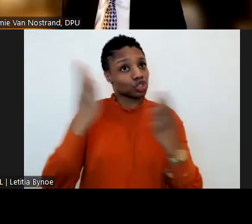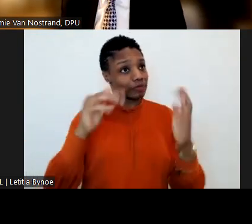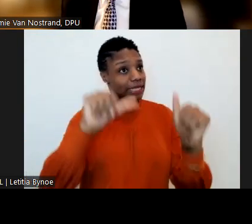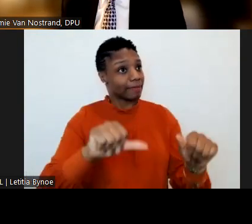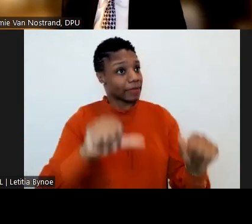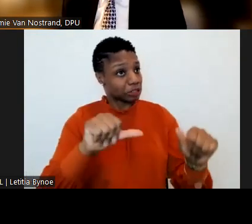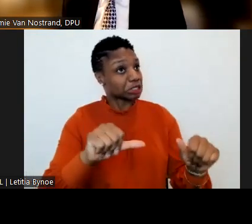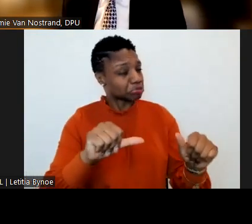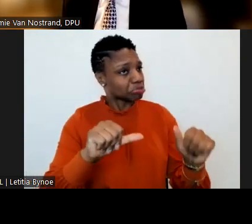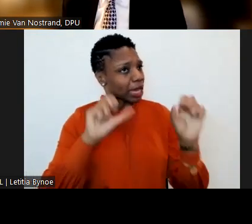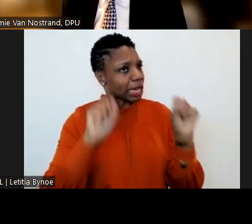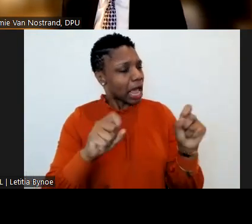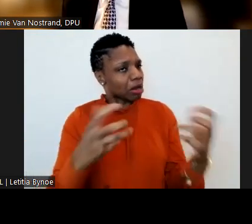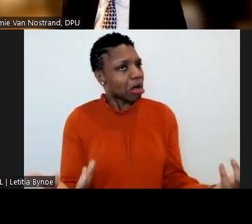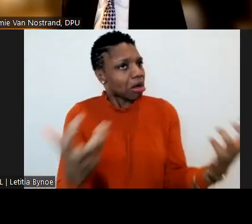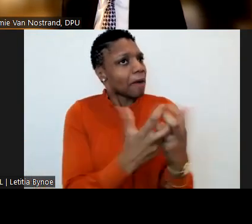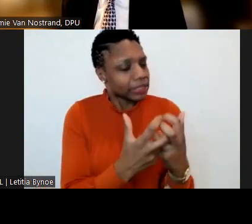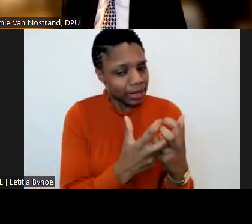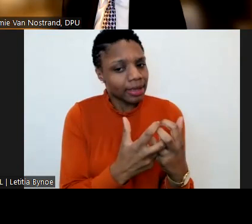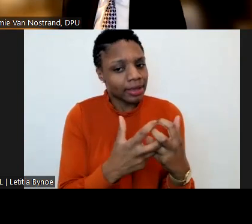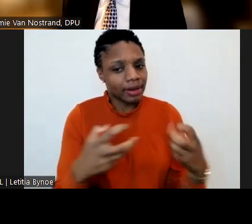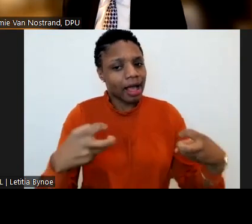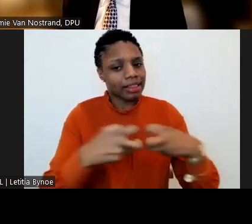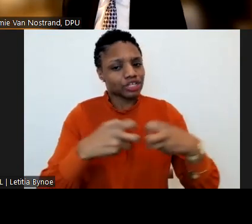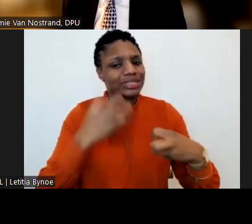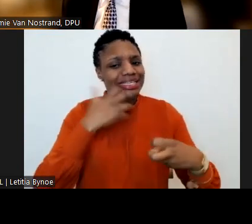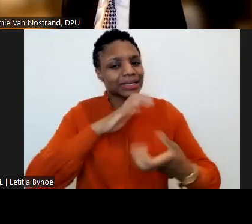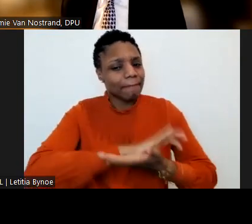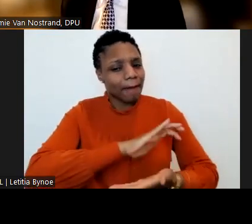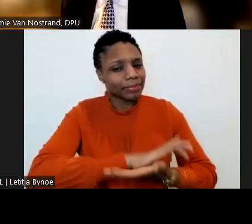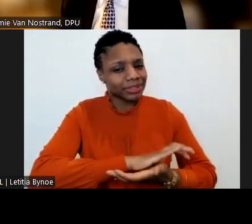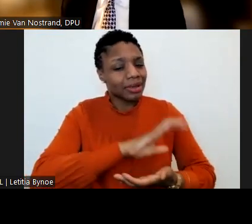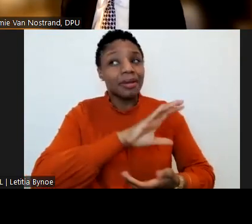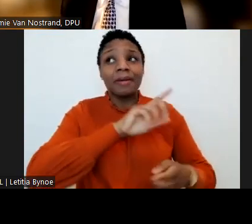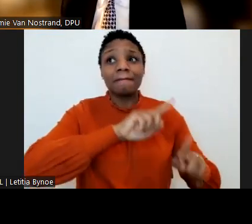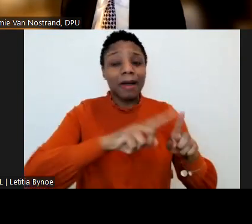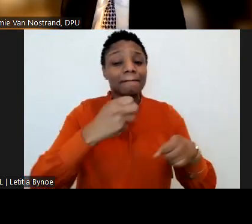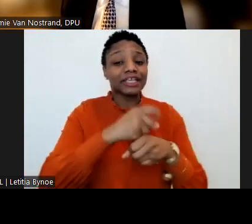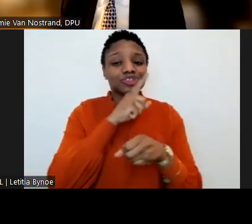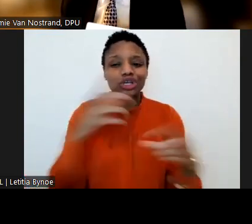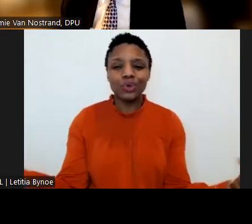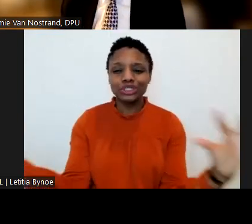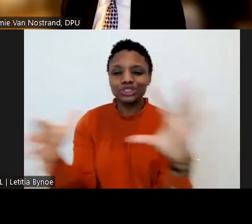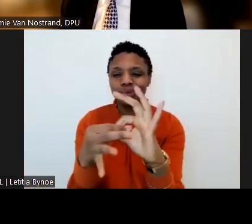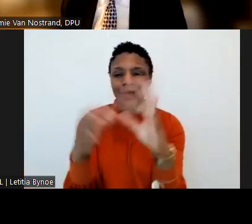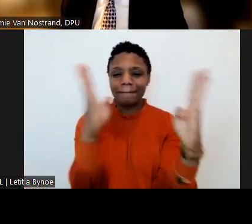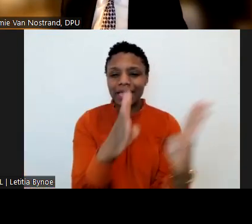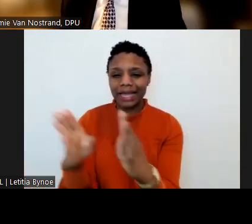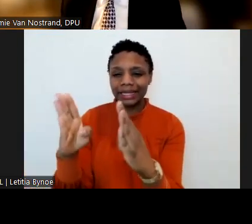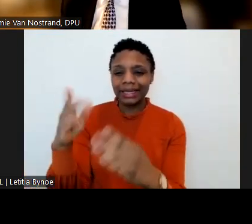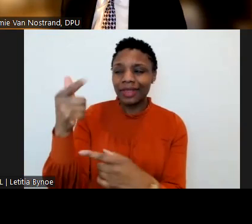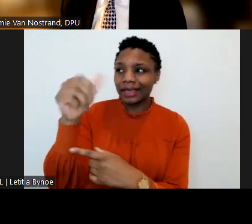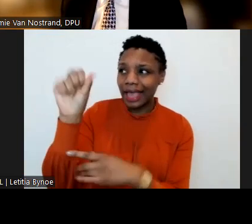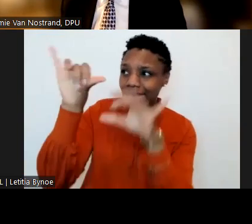to accommodate electrification, electric heat pumps, making sure, because you're basically doing that joint planning where you're looking at a gas system. Do you